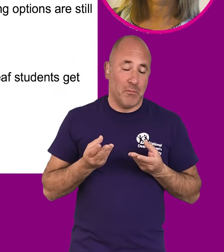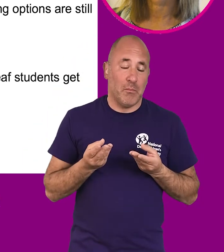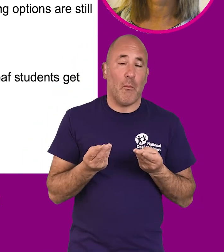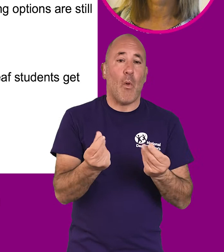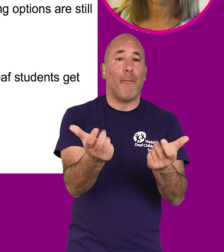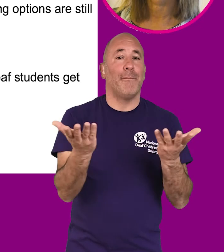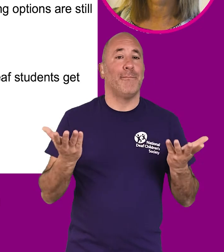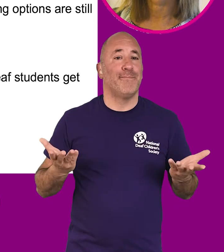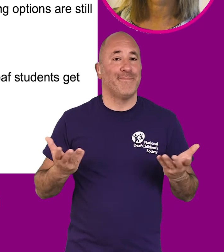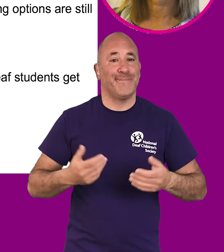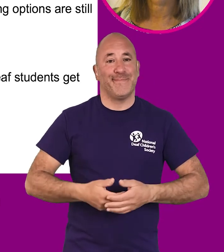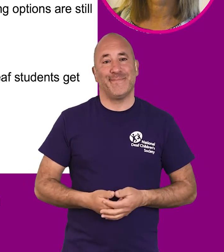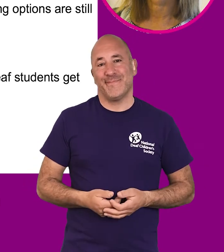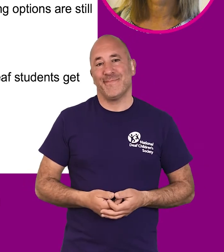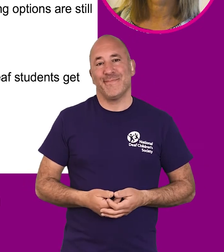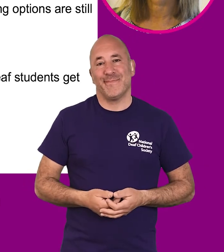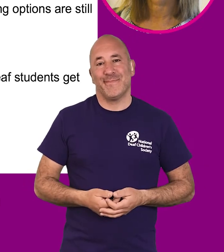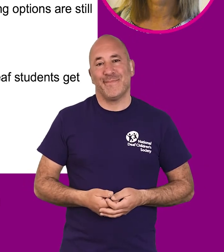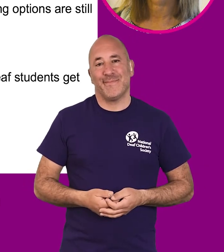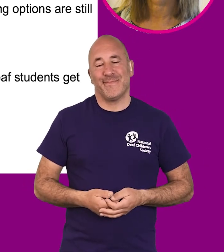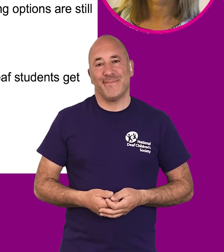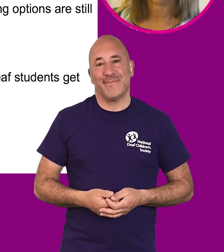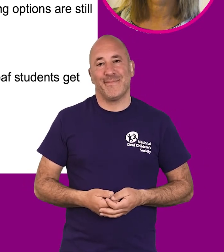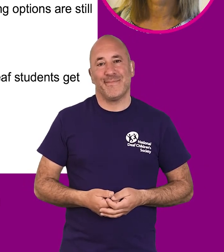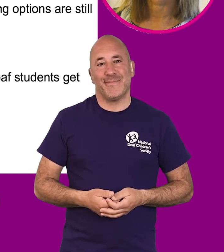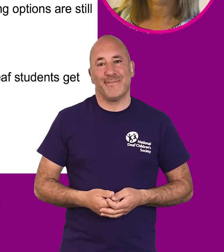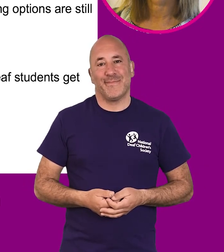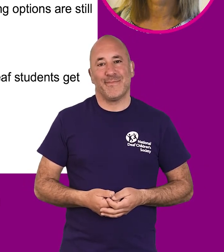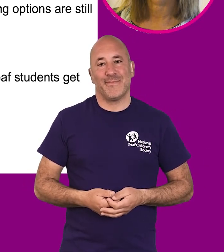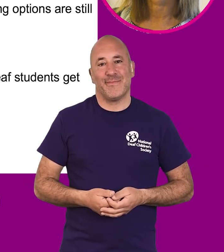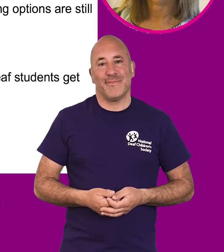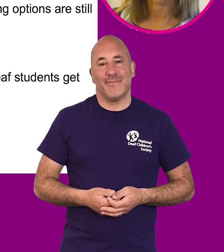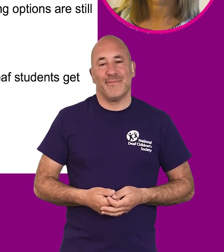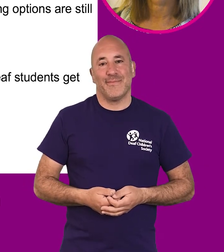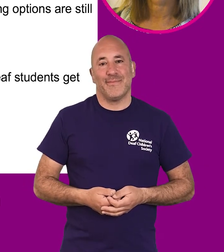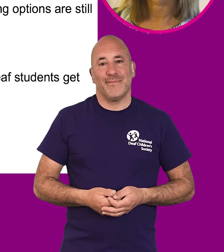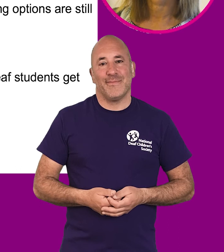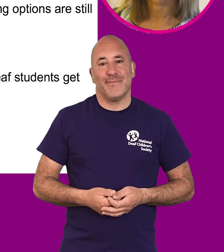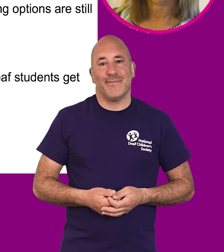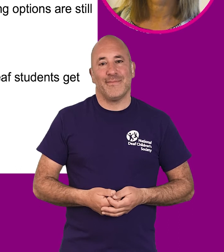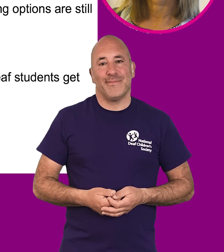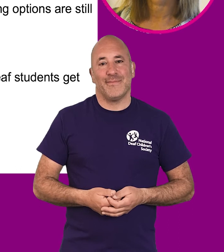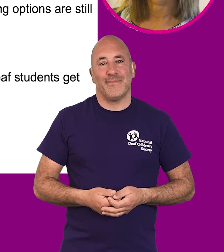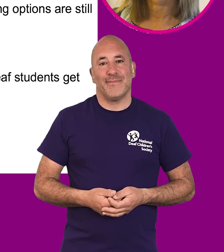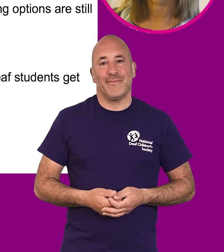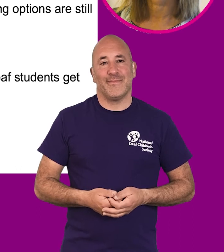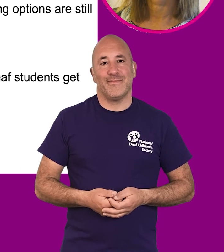and you can all deliver a nice, smooth presentation for your students.